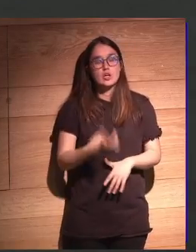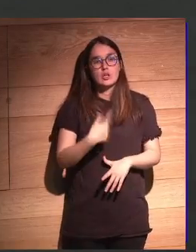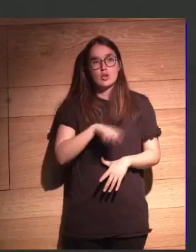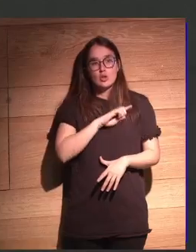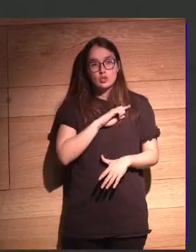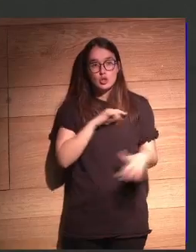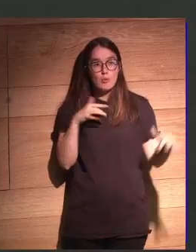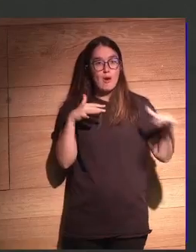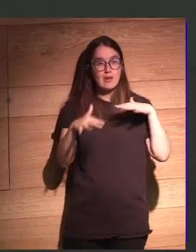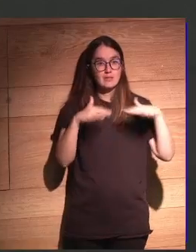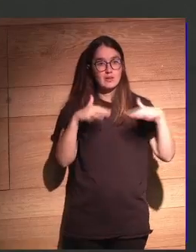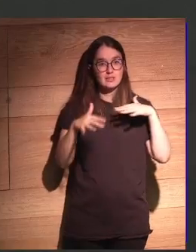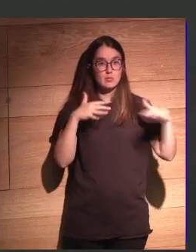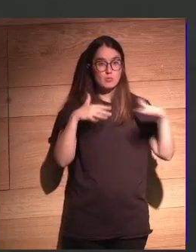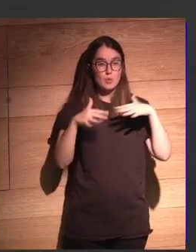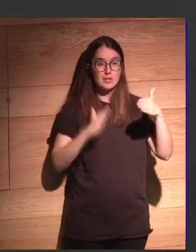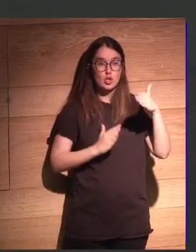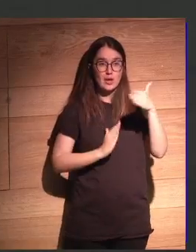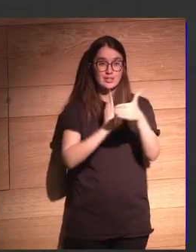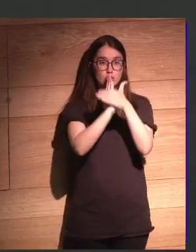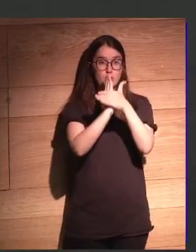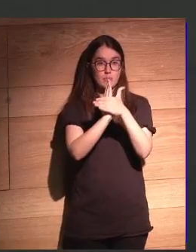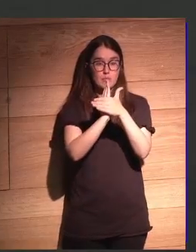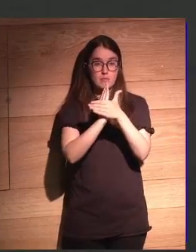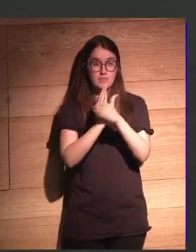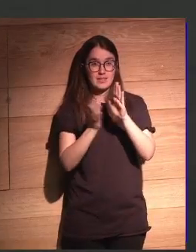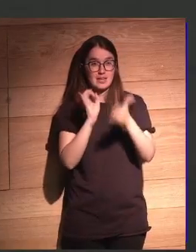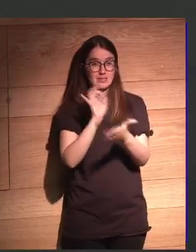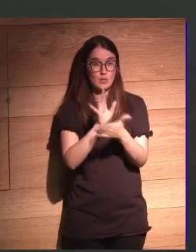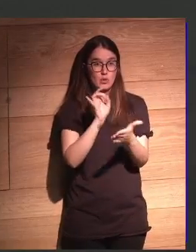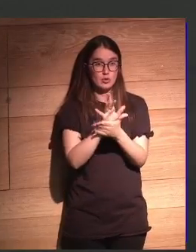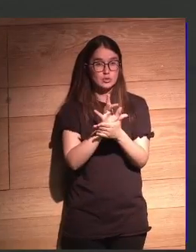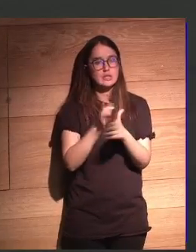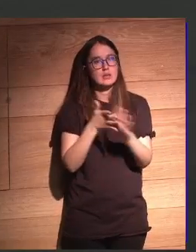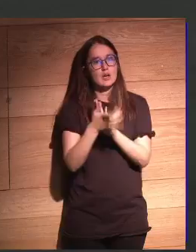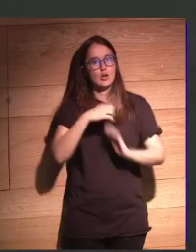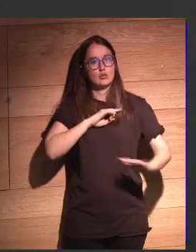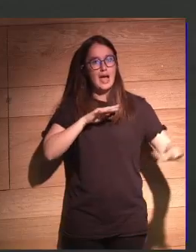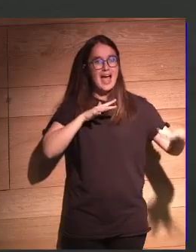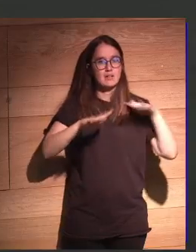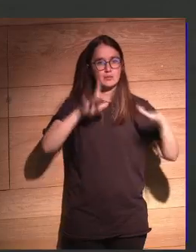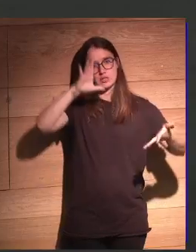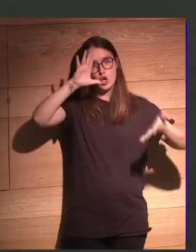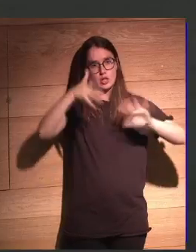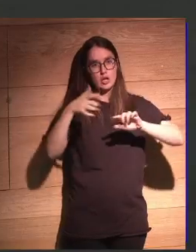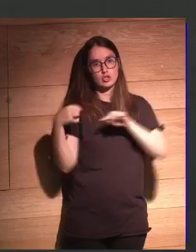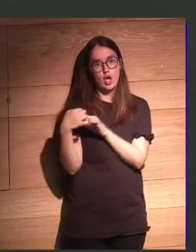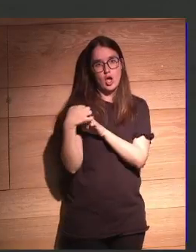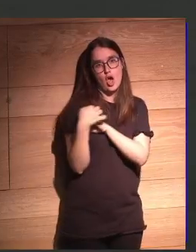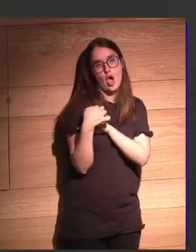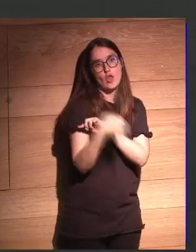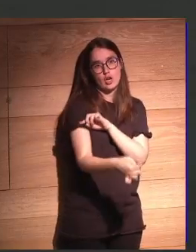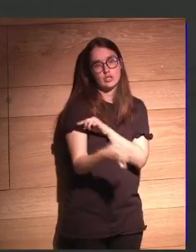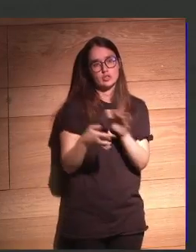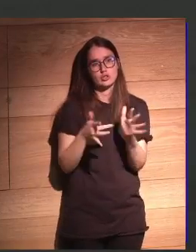with numbers and with facts on the table. As activists of the platform called PA, we are